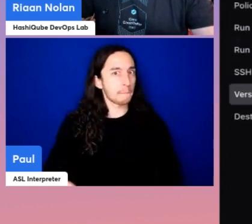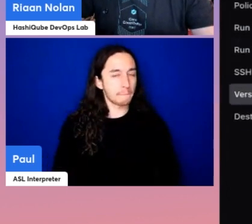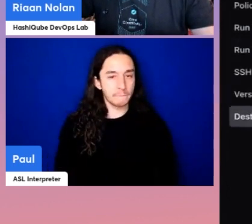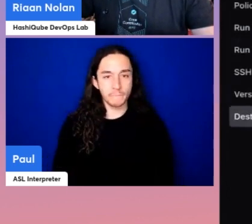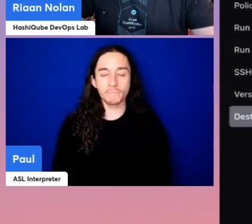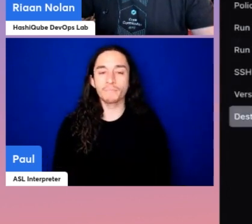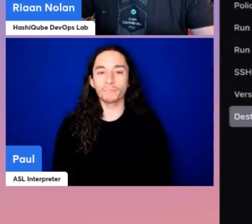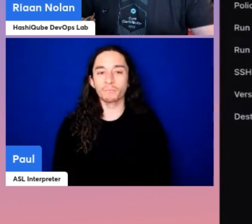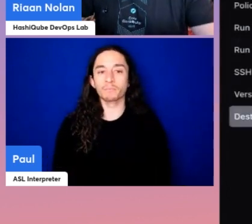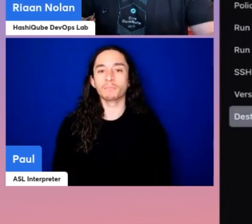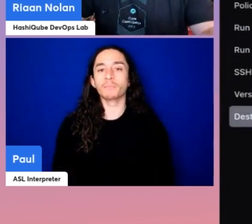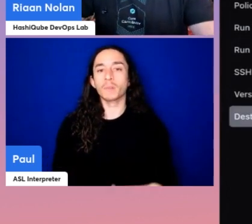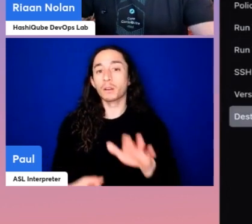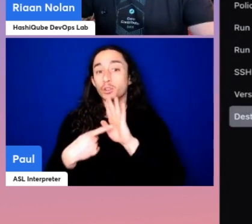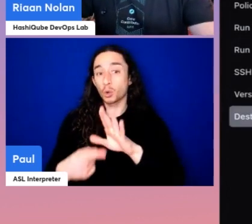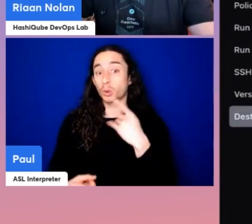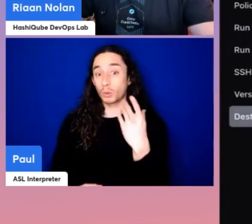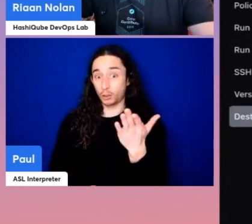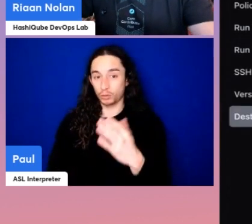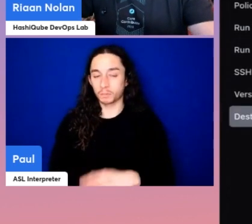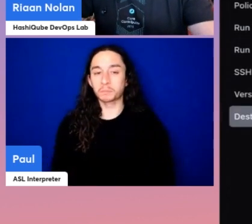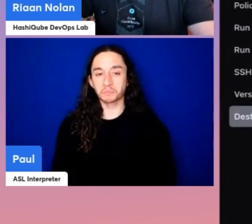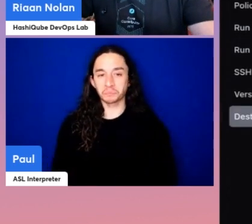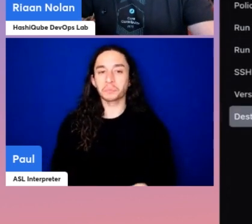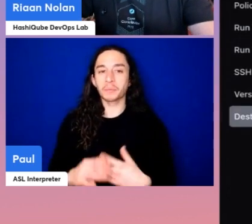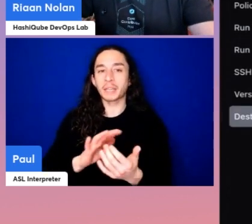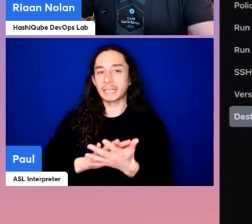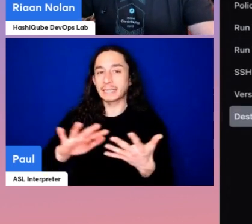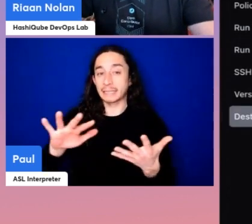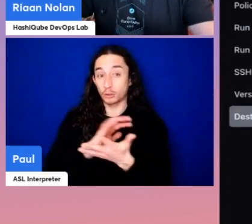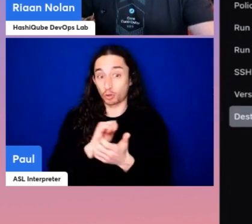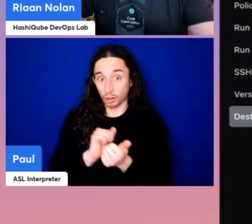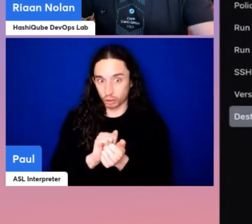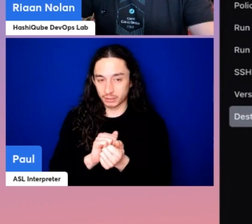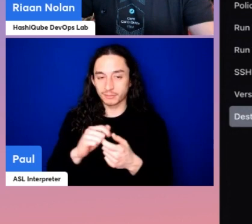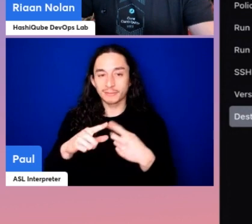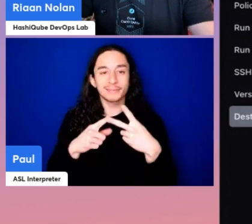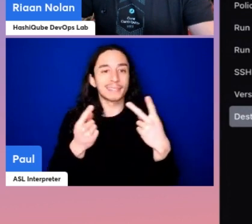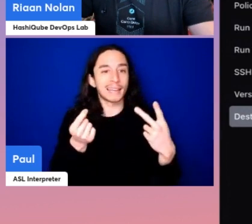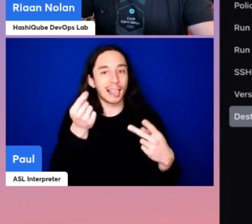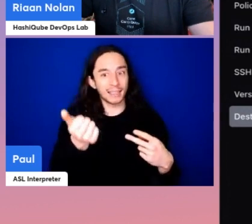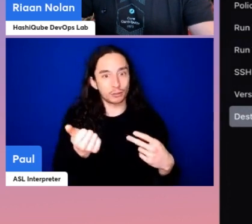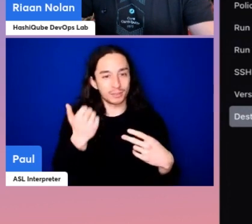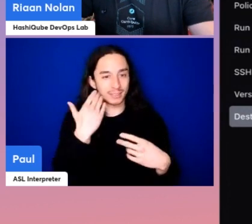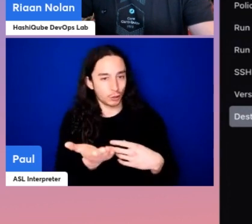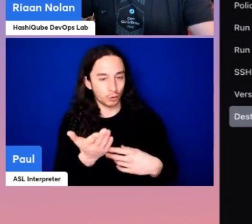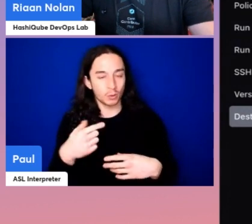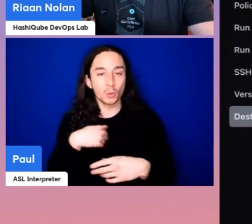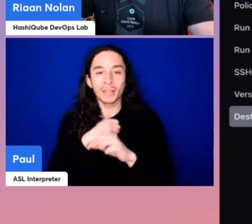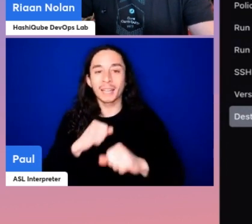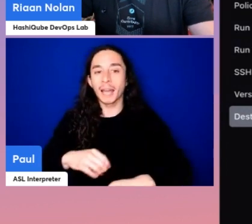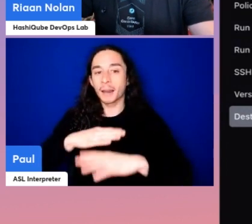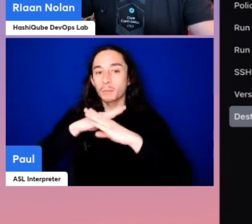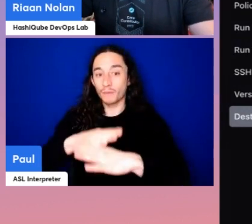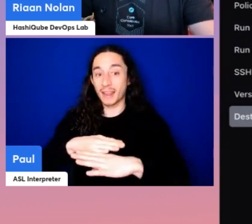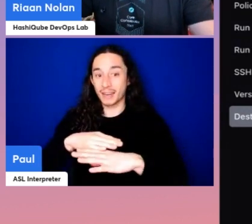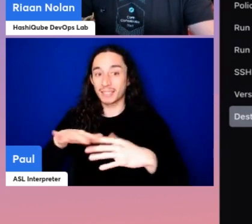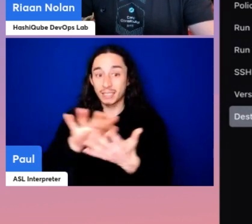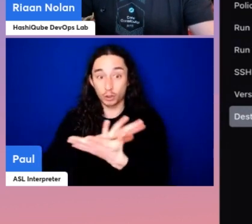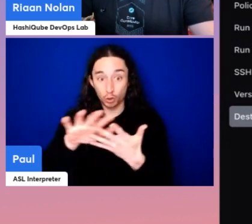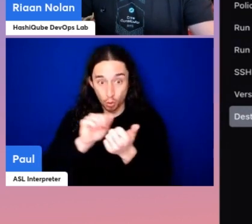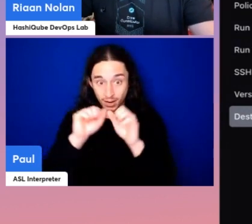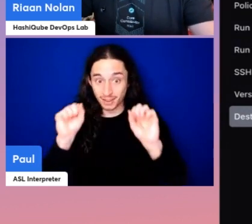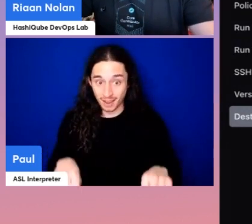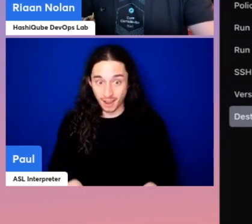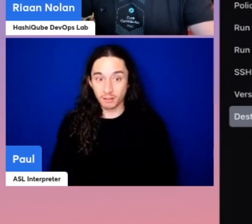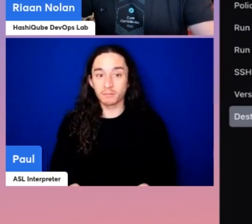show you over here, here is destruction and deletion, and we can prevent destroy. We